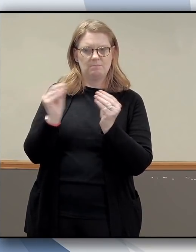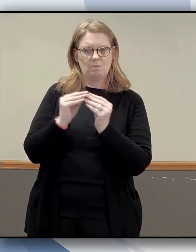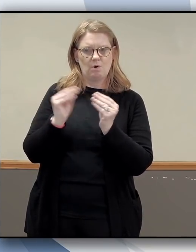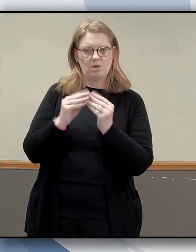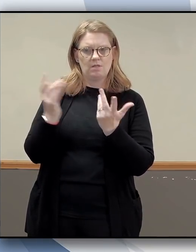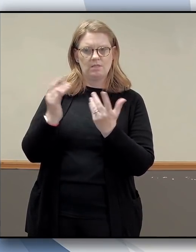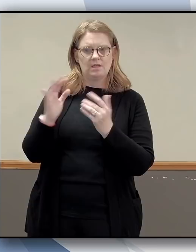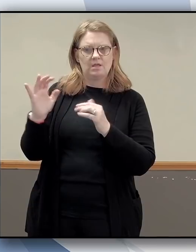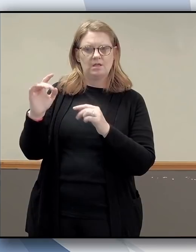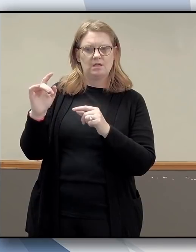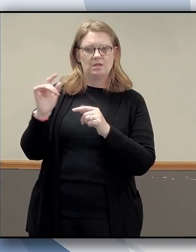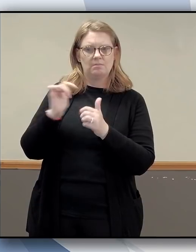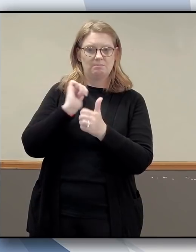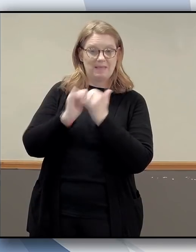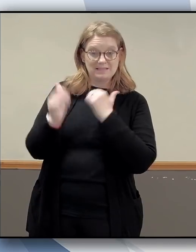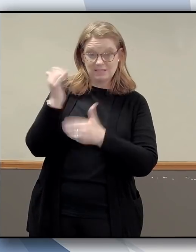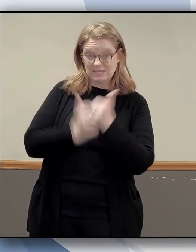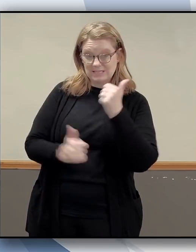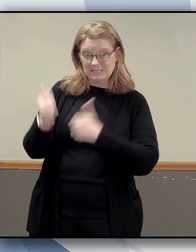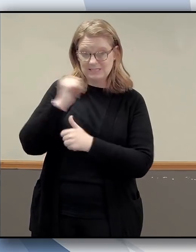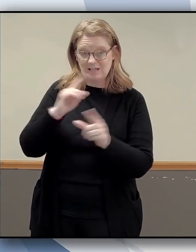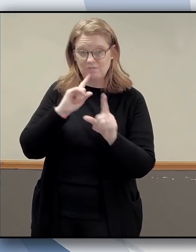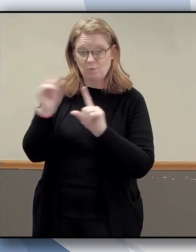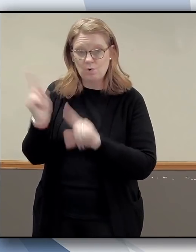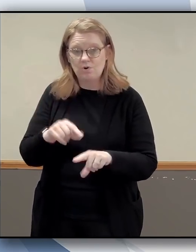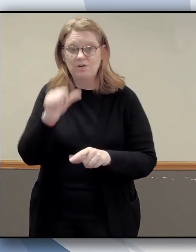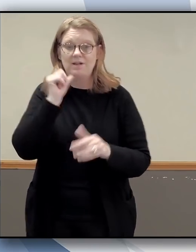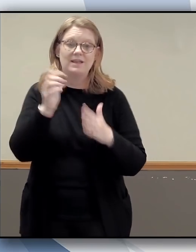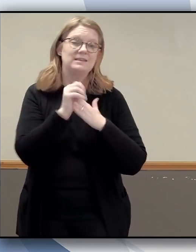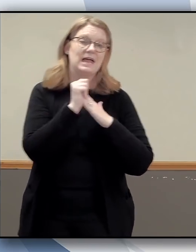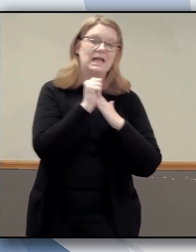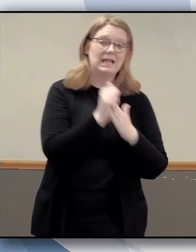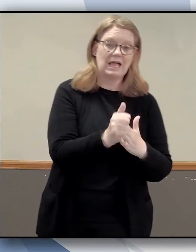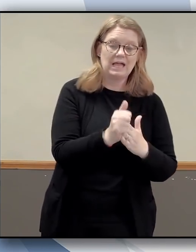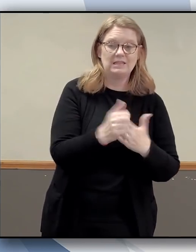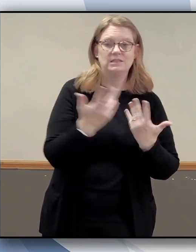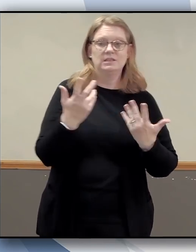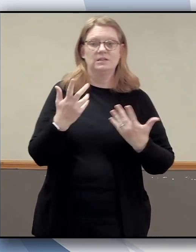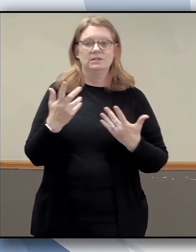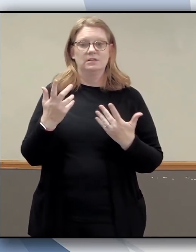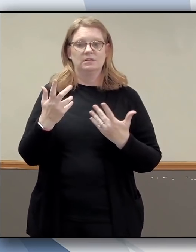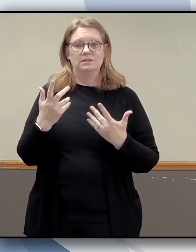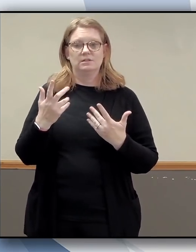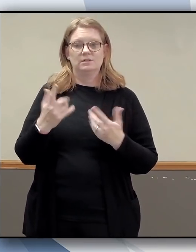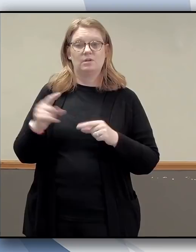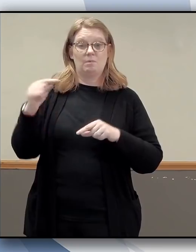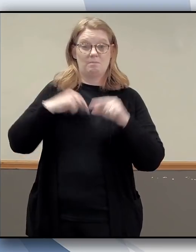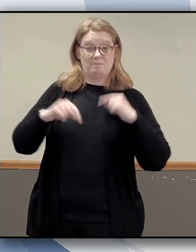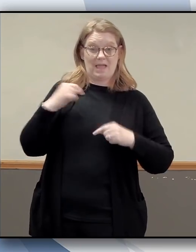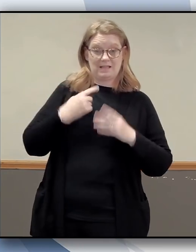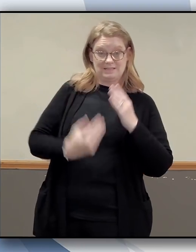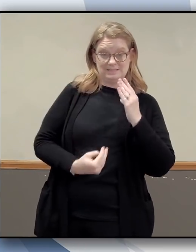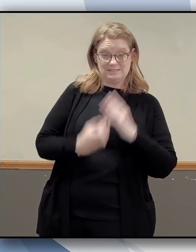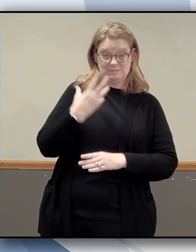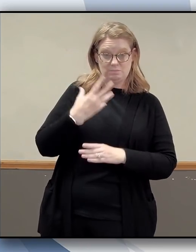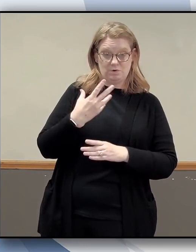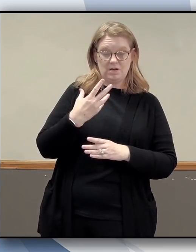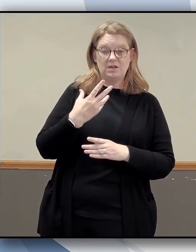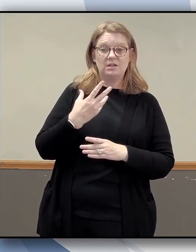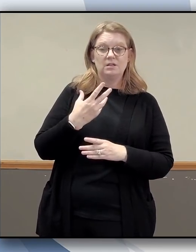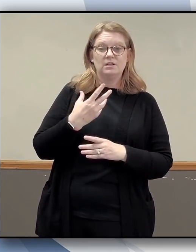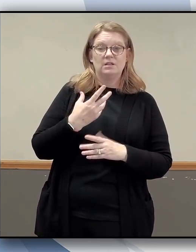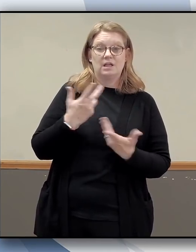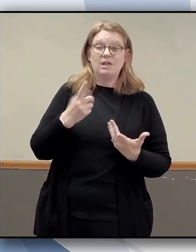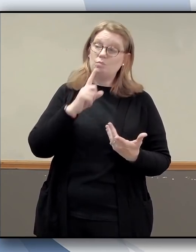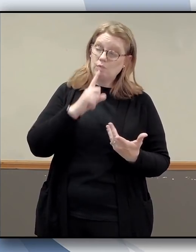going back to passing an executive order rather than guidelines? Our strictest measures were taken back in the spring when admittedly we knew a lot less